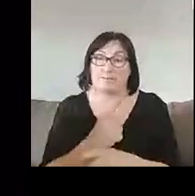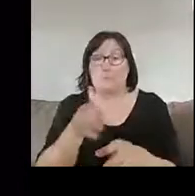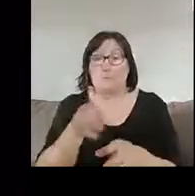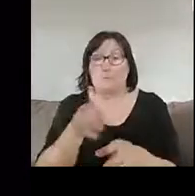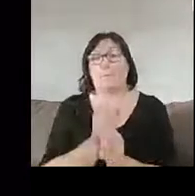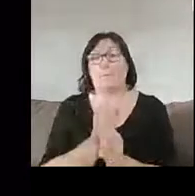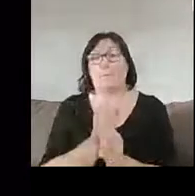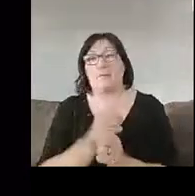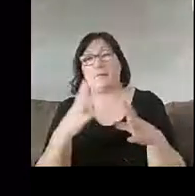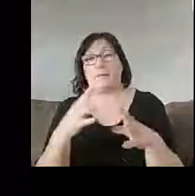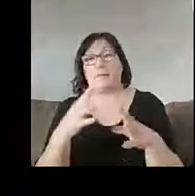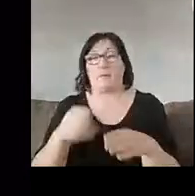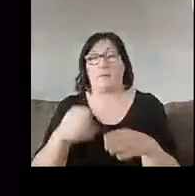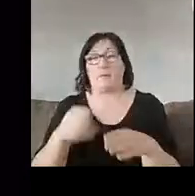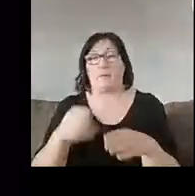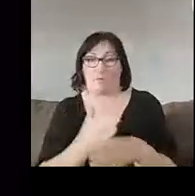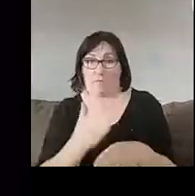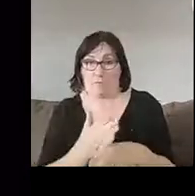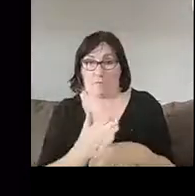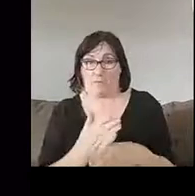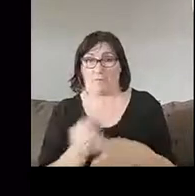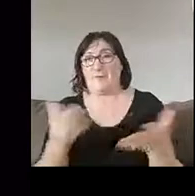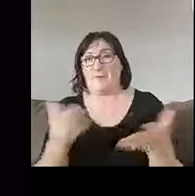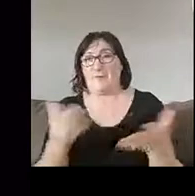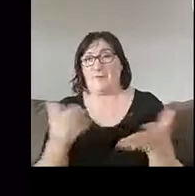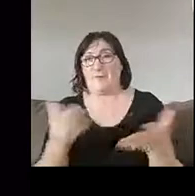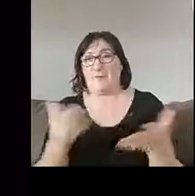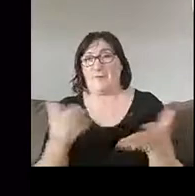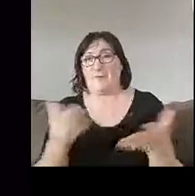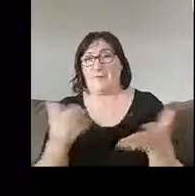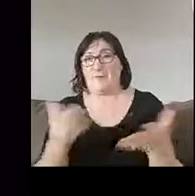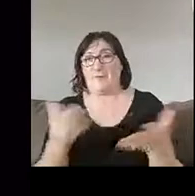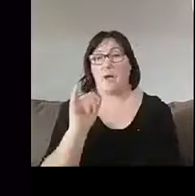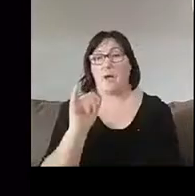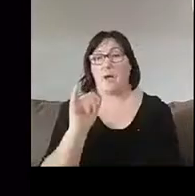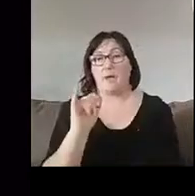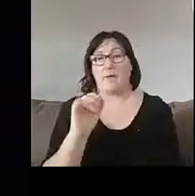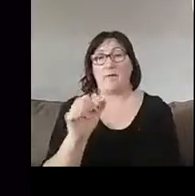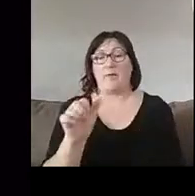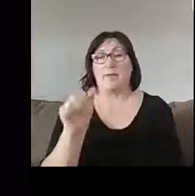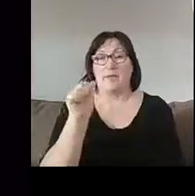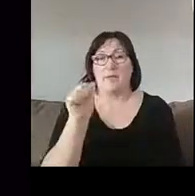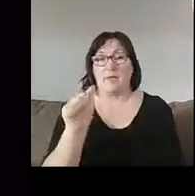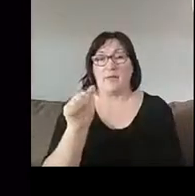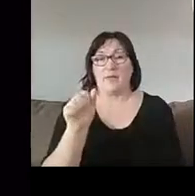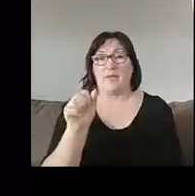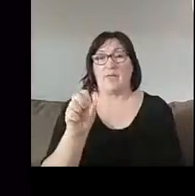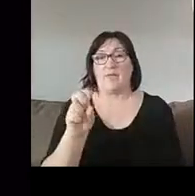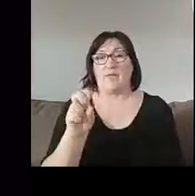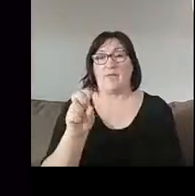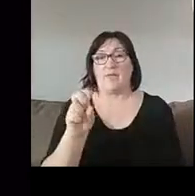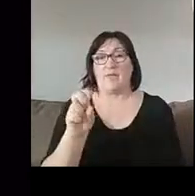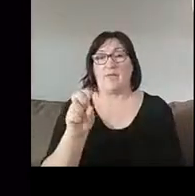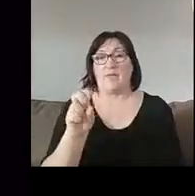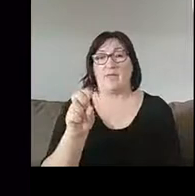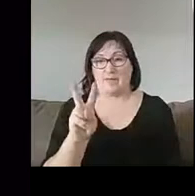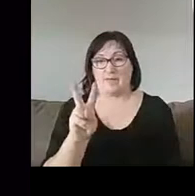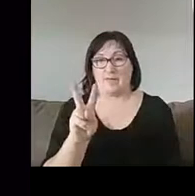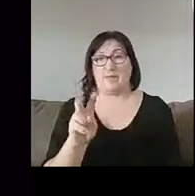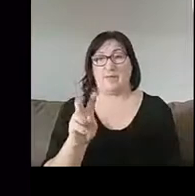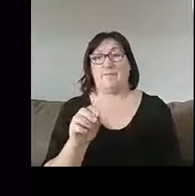do that by means of an RAV, we call it a RAF-01 form, and that can also be done